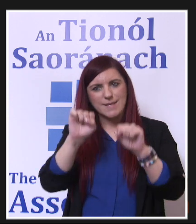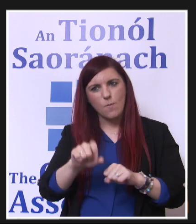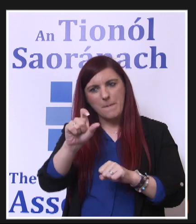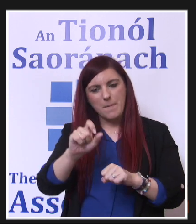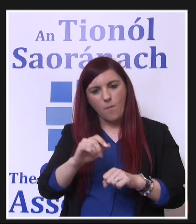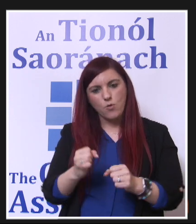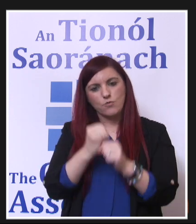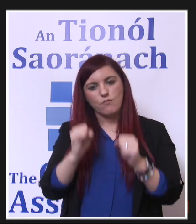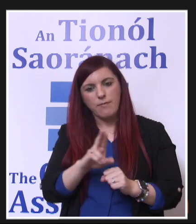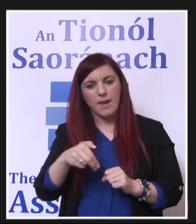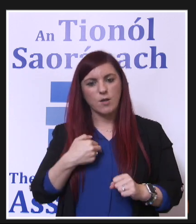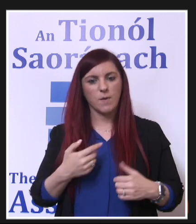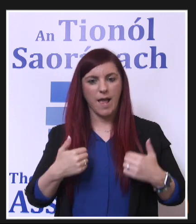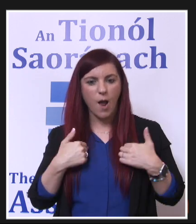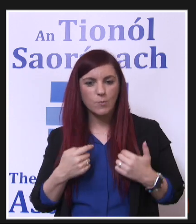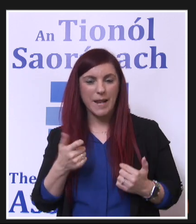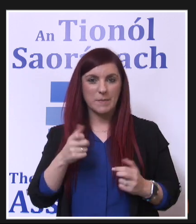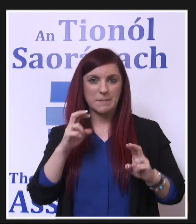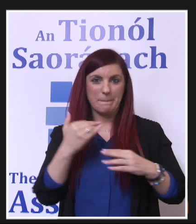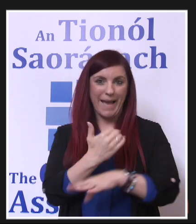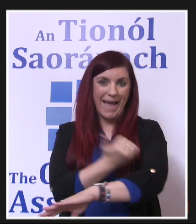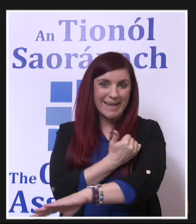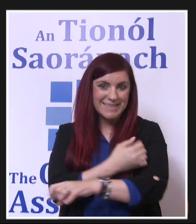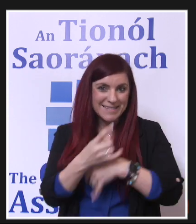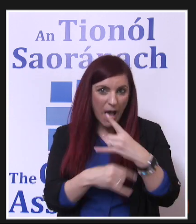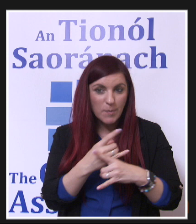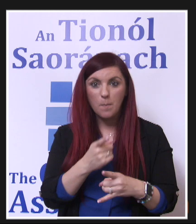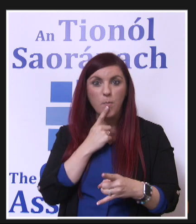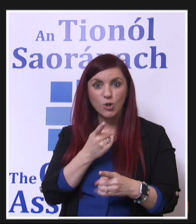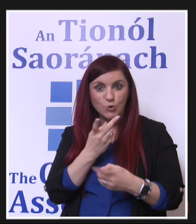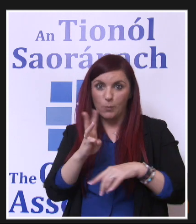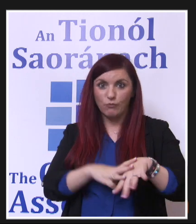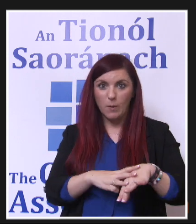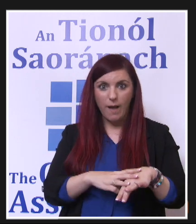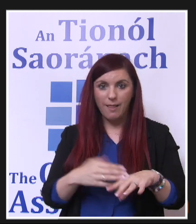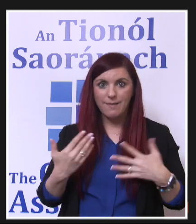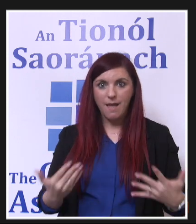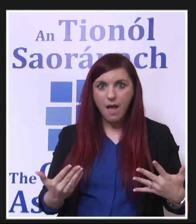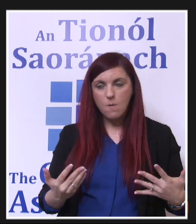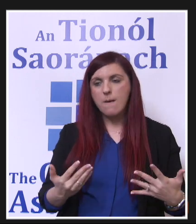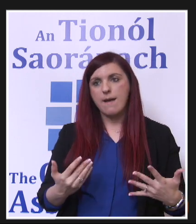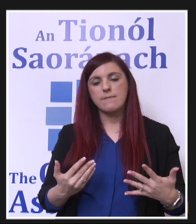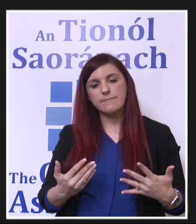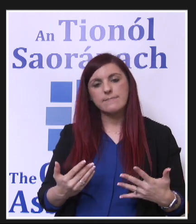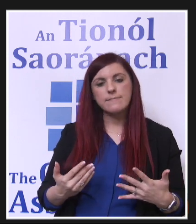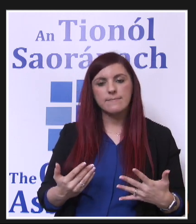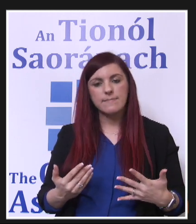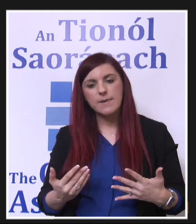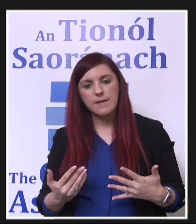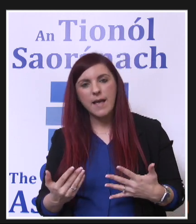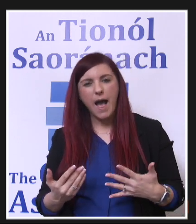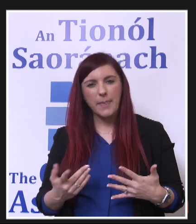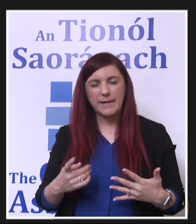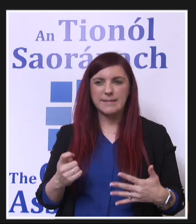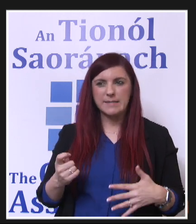ours is kind of is flourishing anyway, you know. And I think you you know, it's probably as well that somebody just